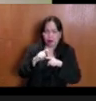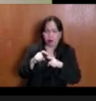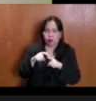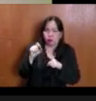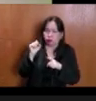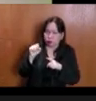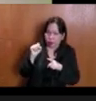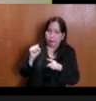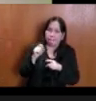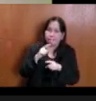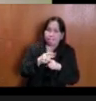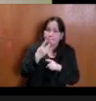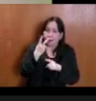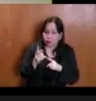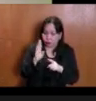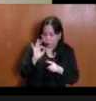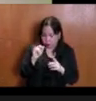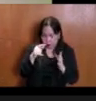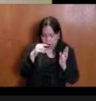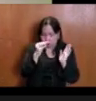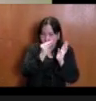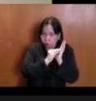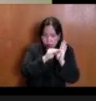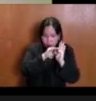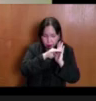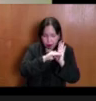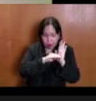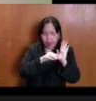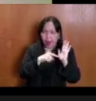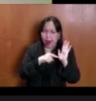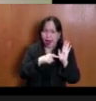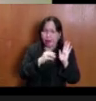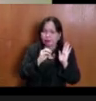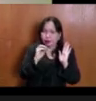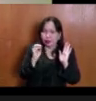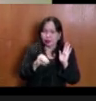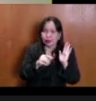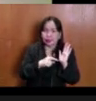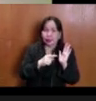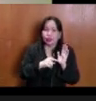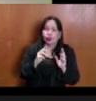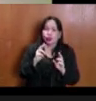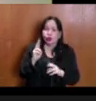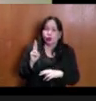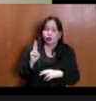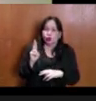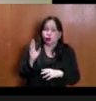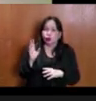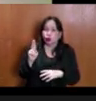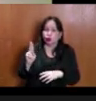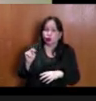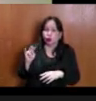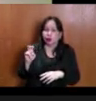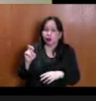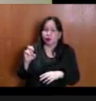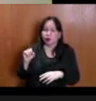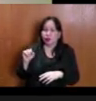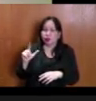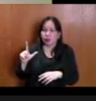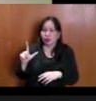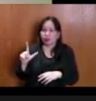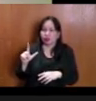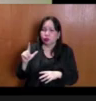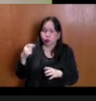Yes, look at your bills. There is that component on universal charge for missionary